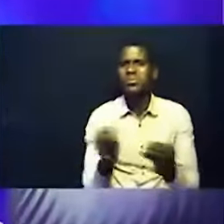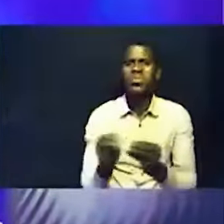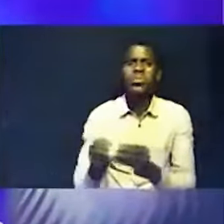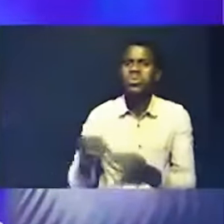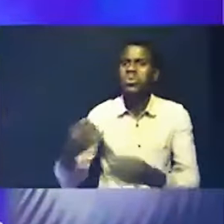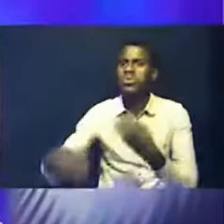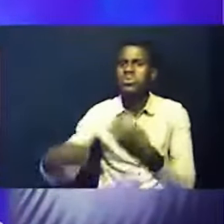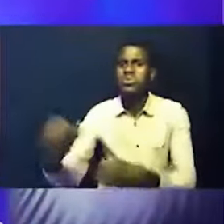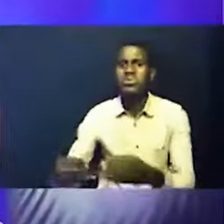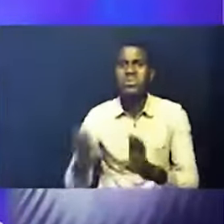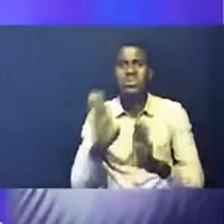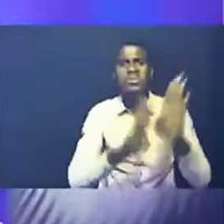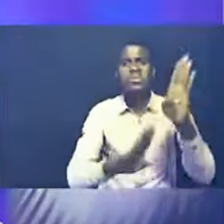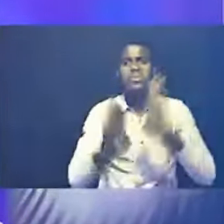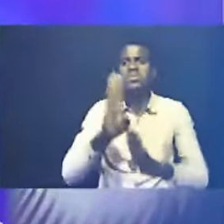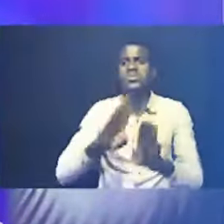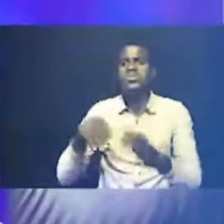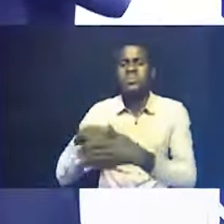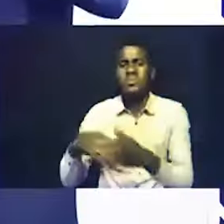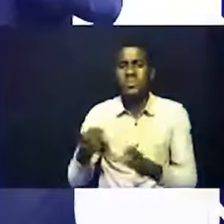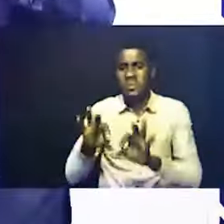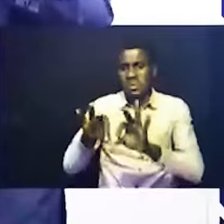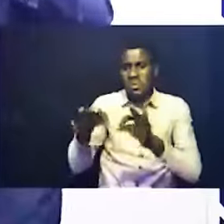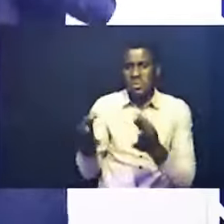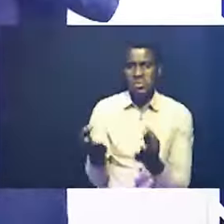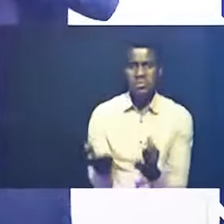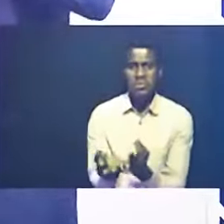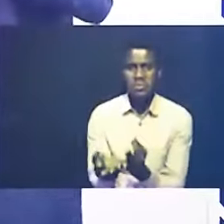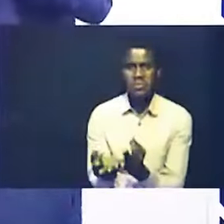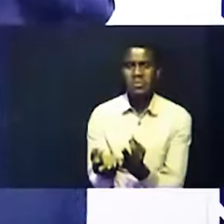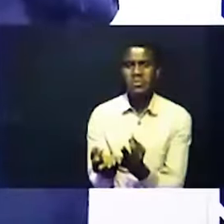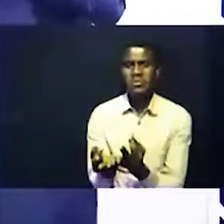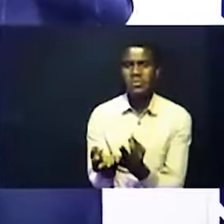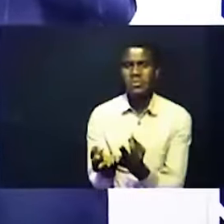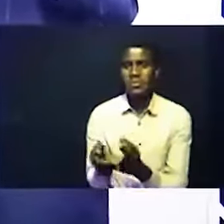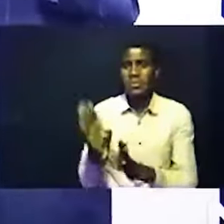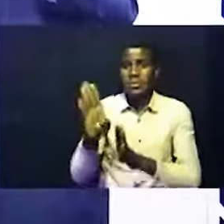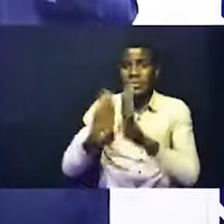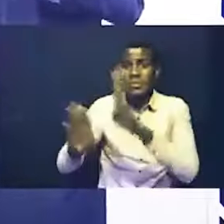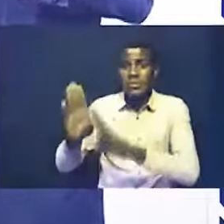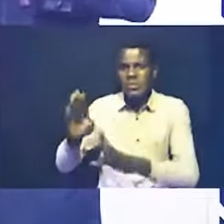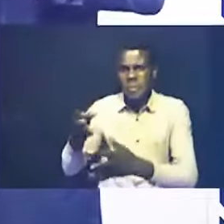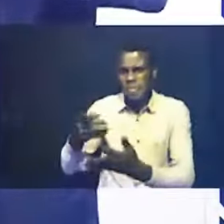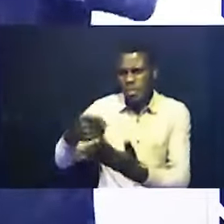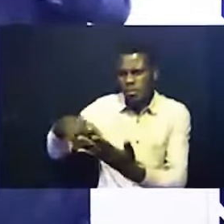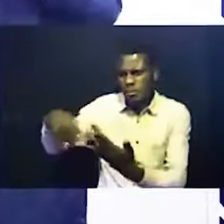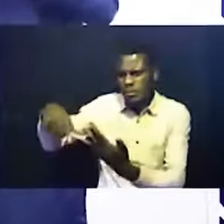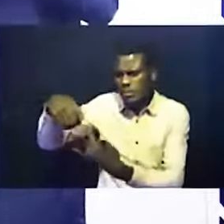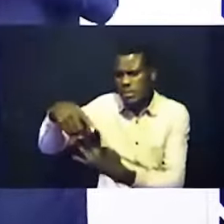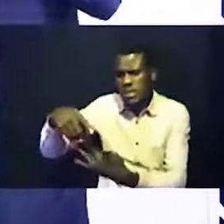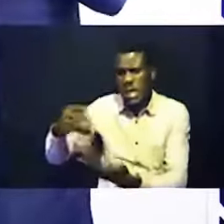everywhere troubles in the family troubles among